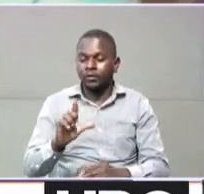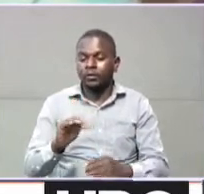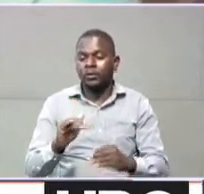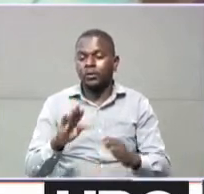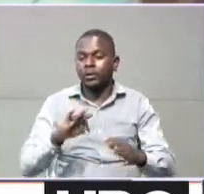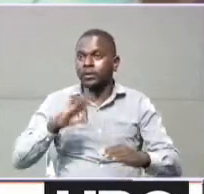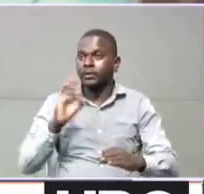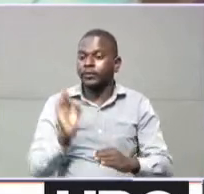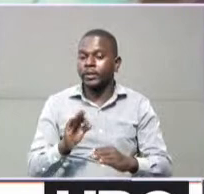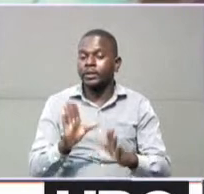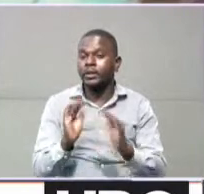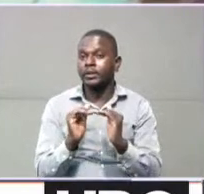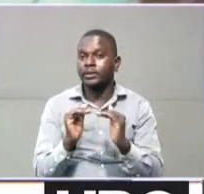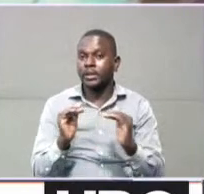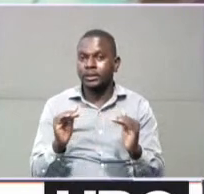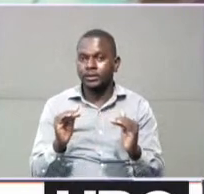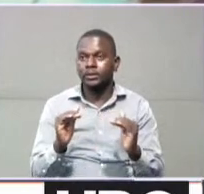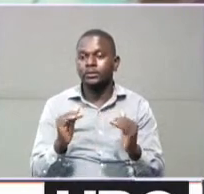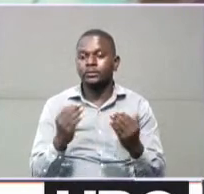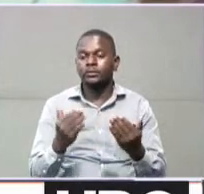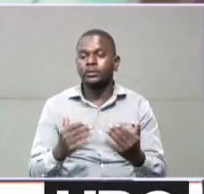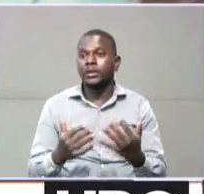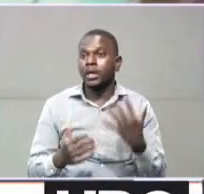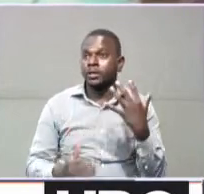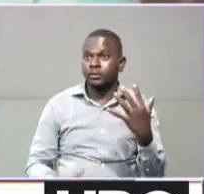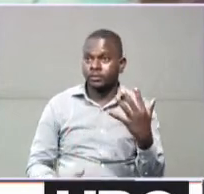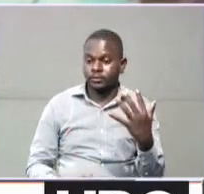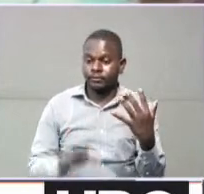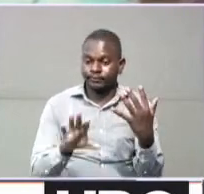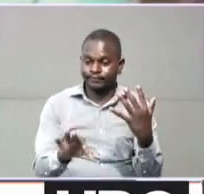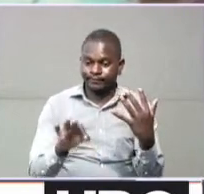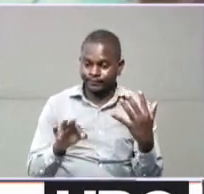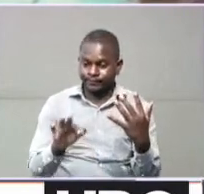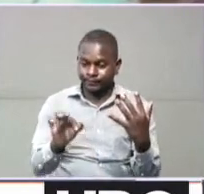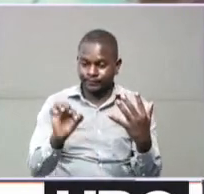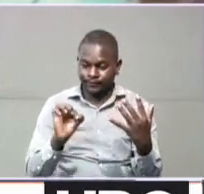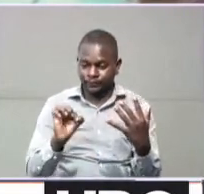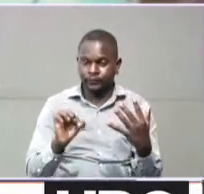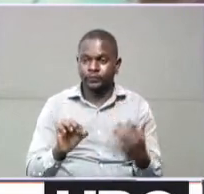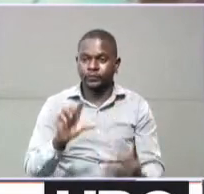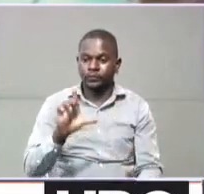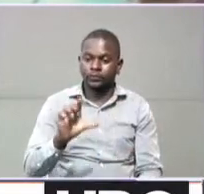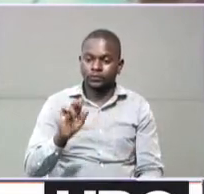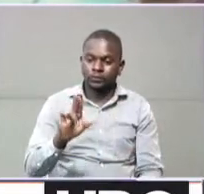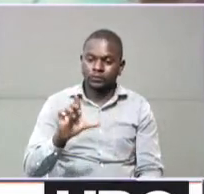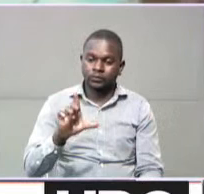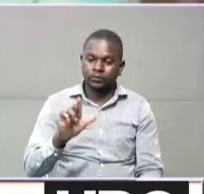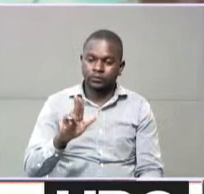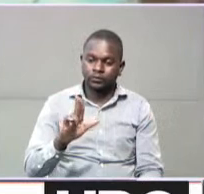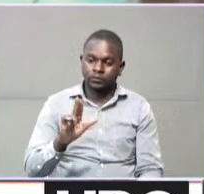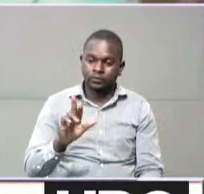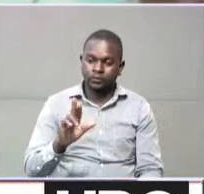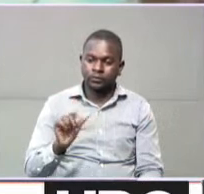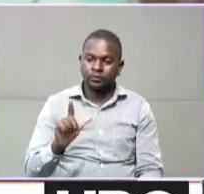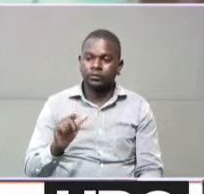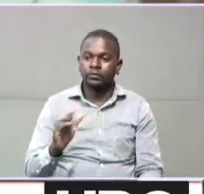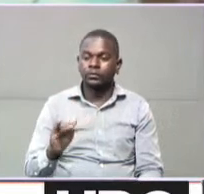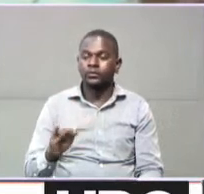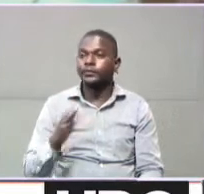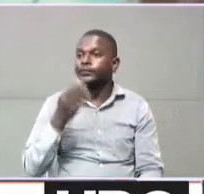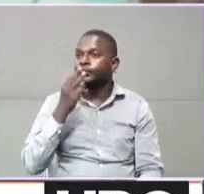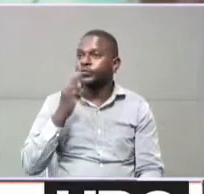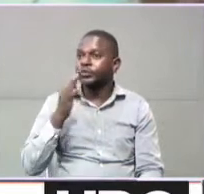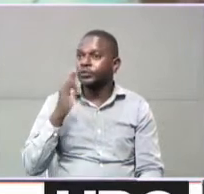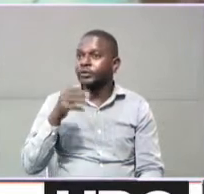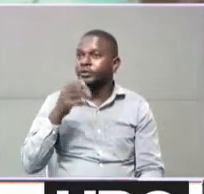the standards five samples out of eight picked from ruruli fruit wine we are found have been